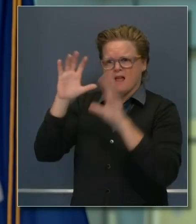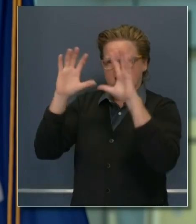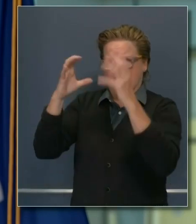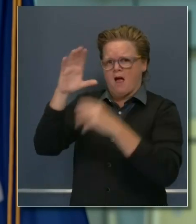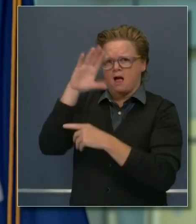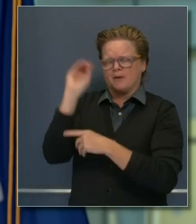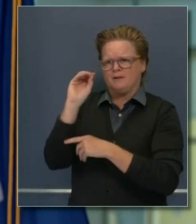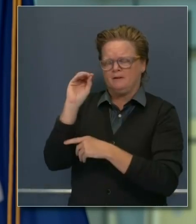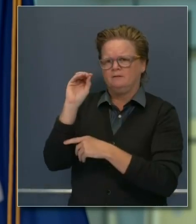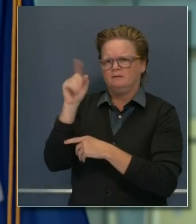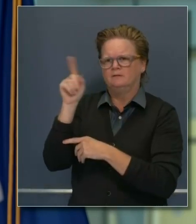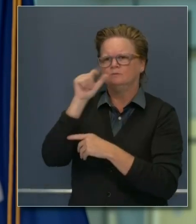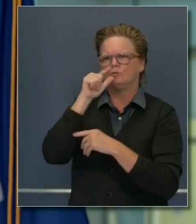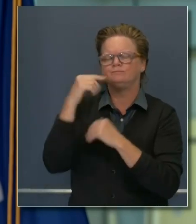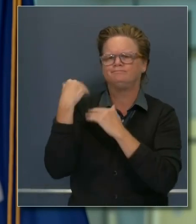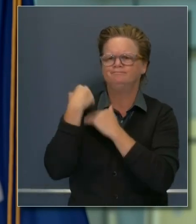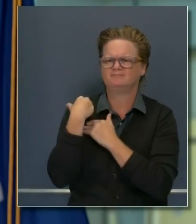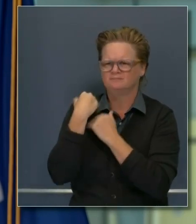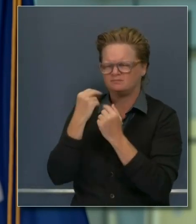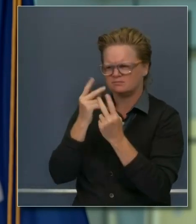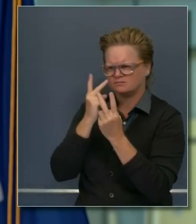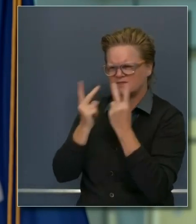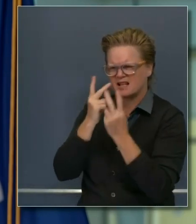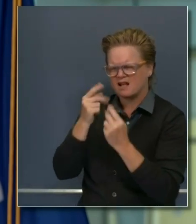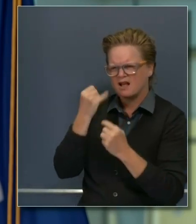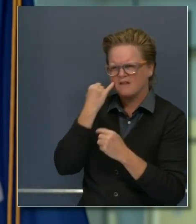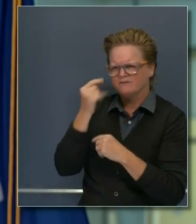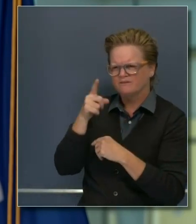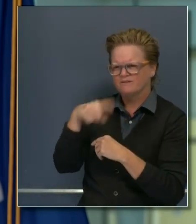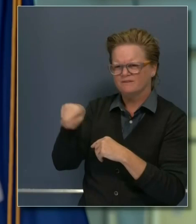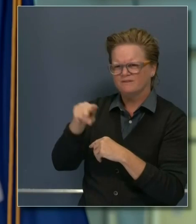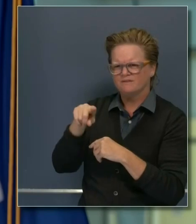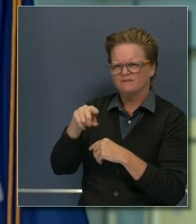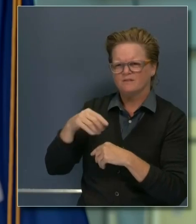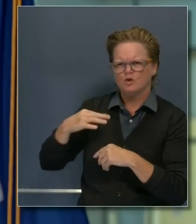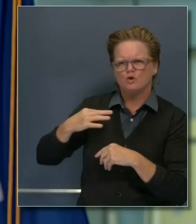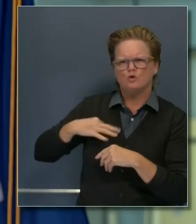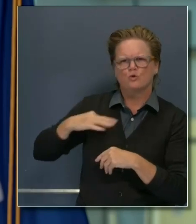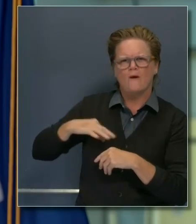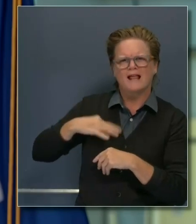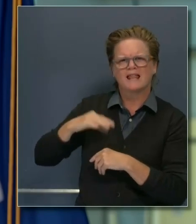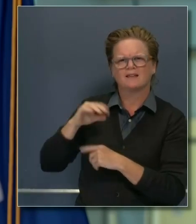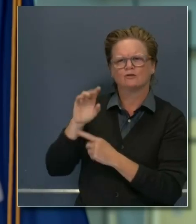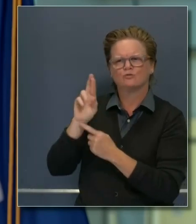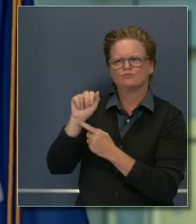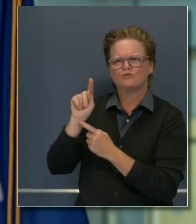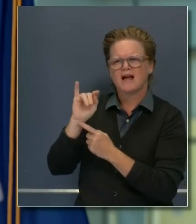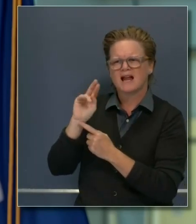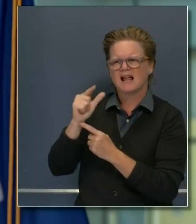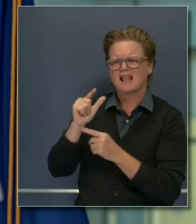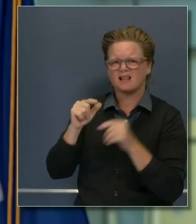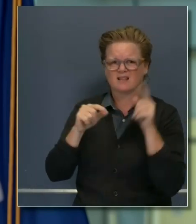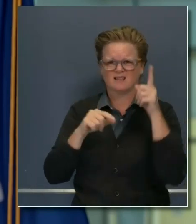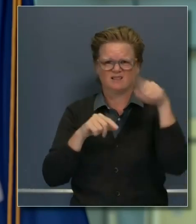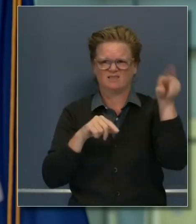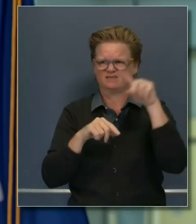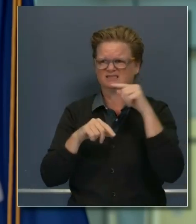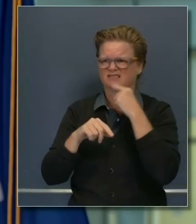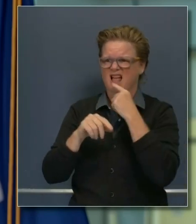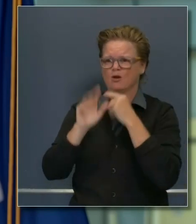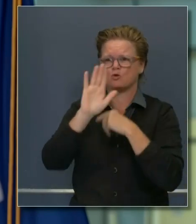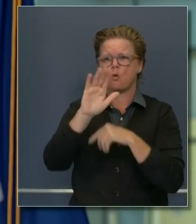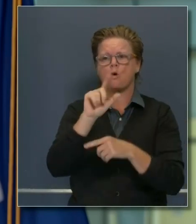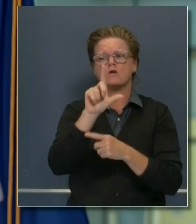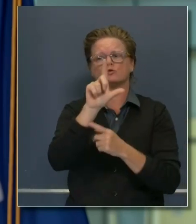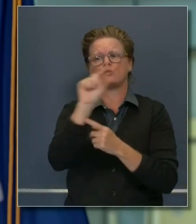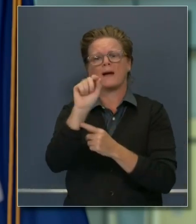the $21 billion in the wildfire fund set up last year for the utilities will be enough, considering the size